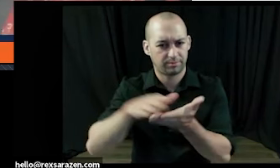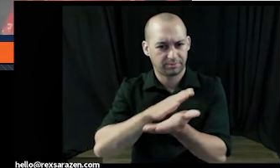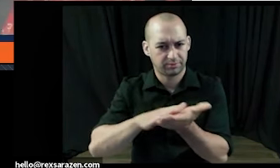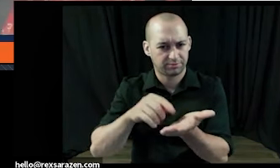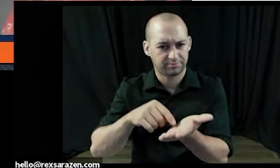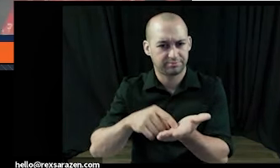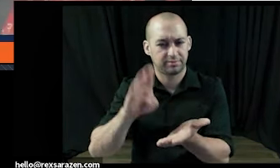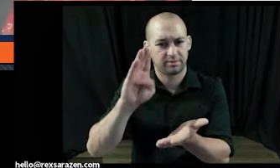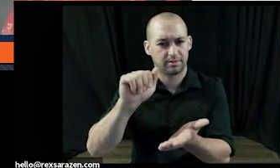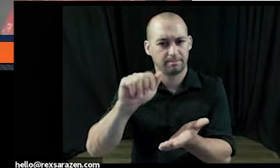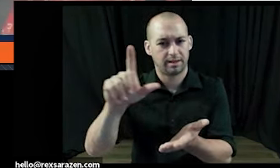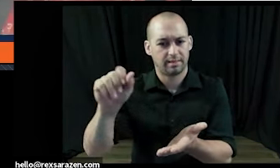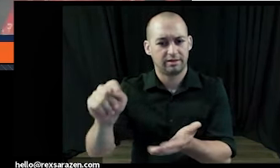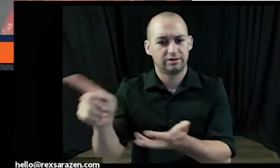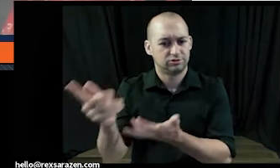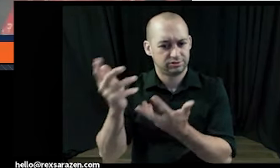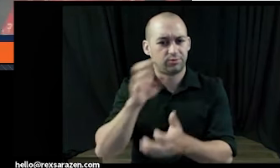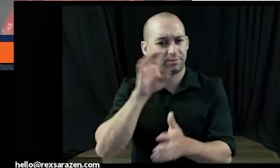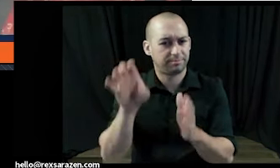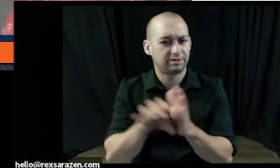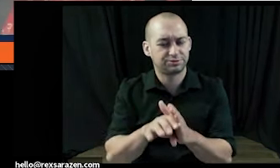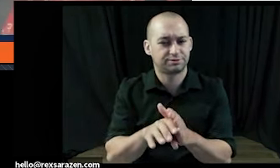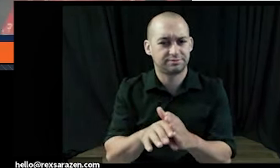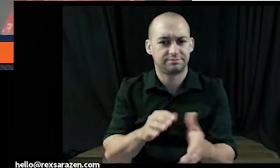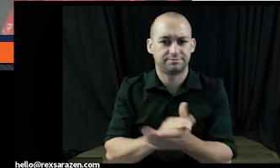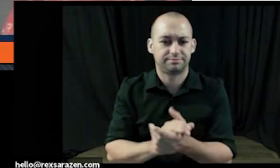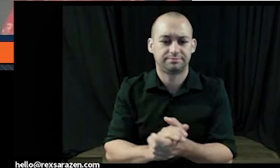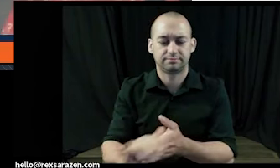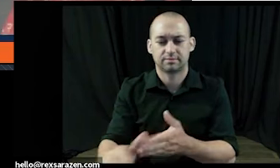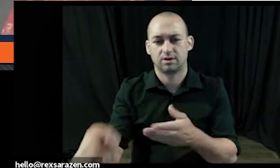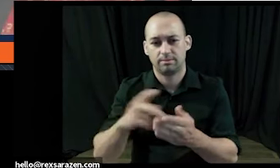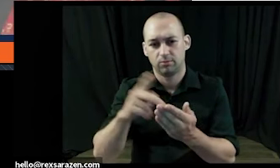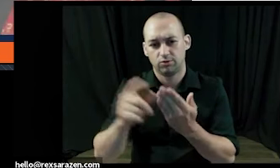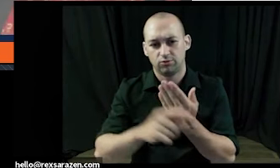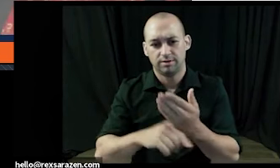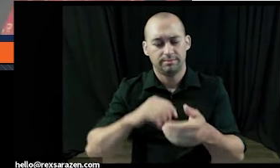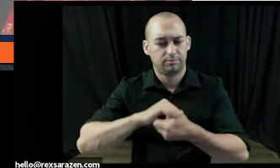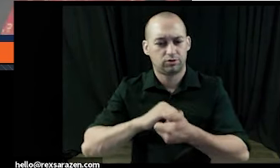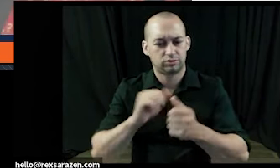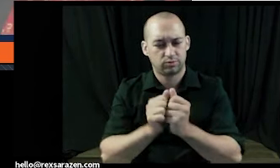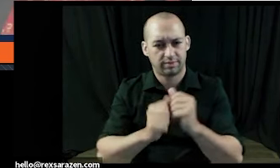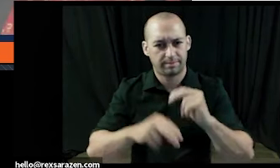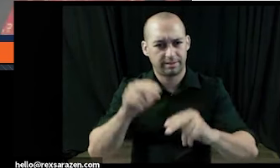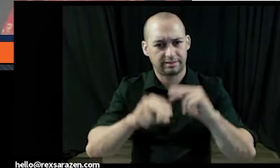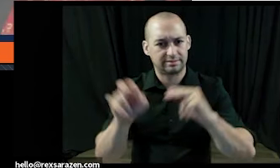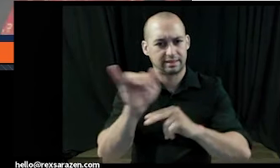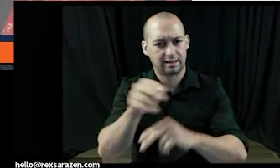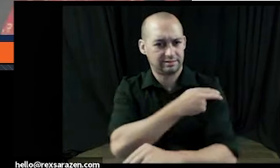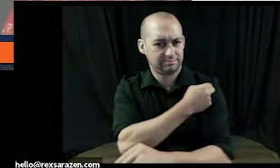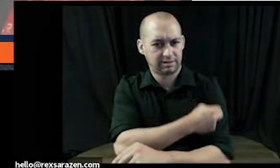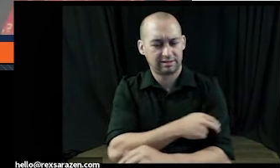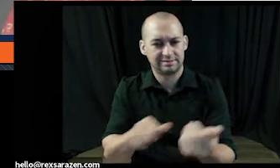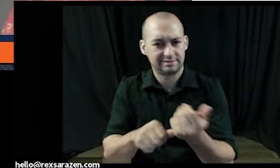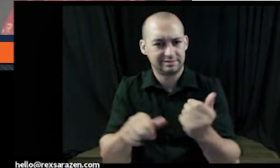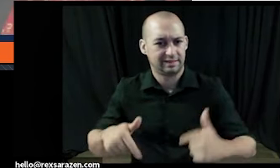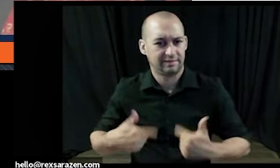wanted to take a photo with me. The program partners with facilities such as hospitals, assisted living